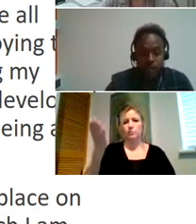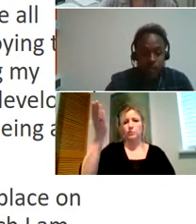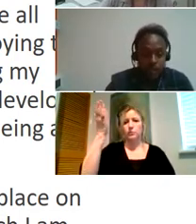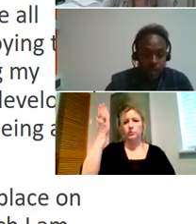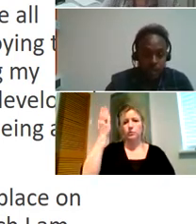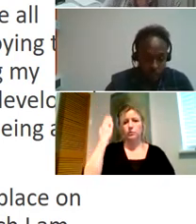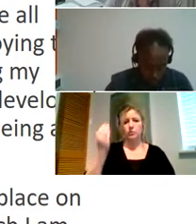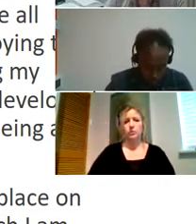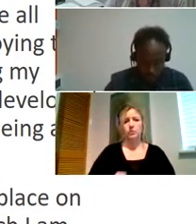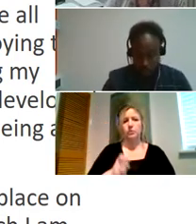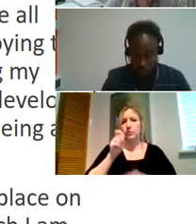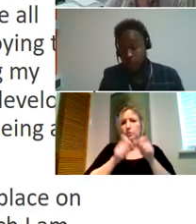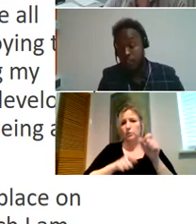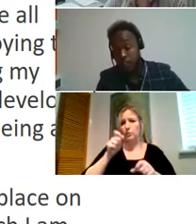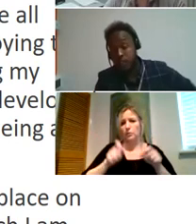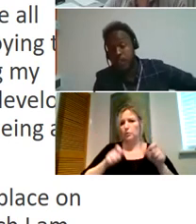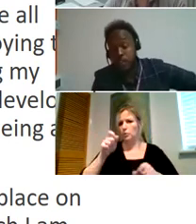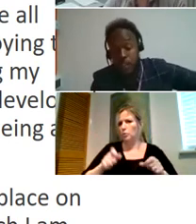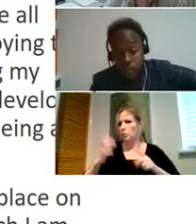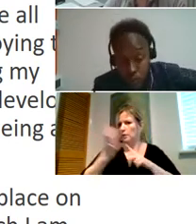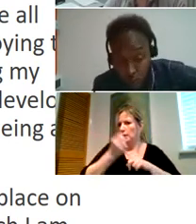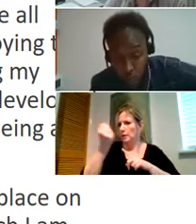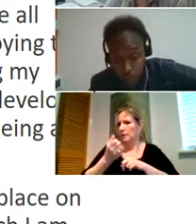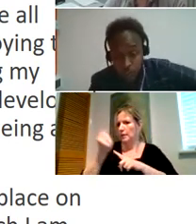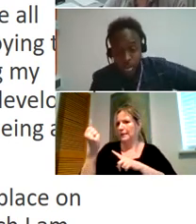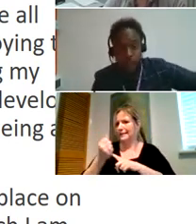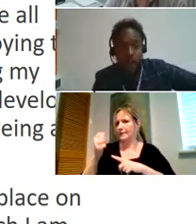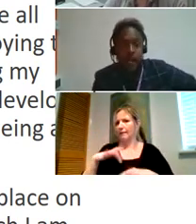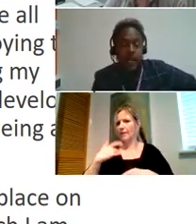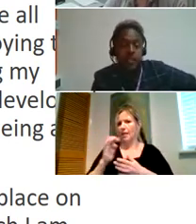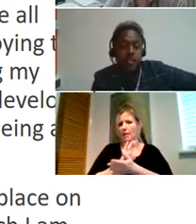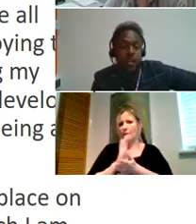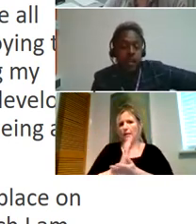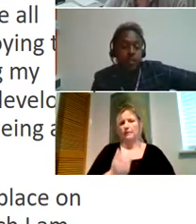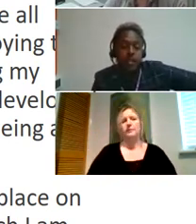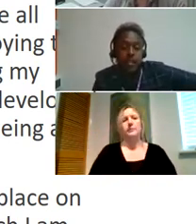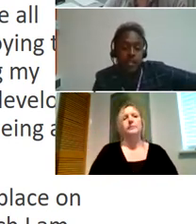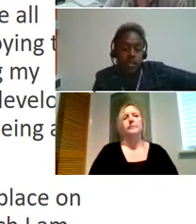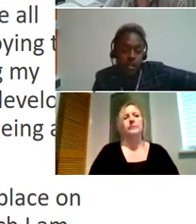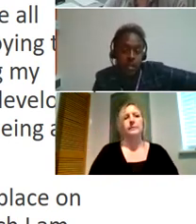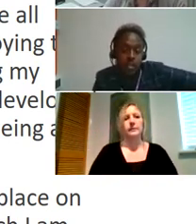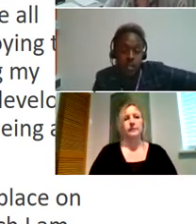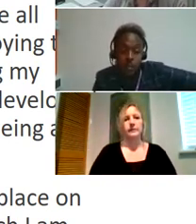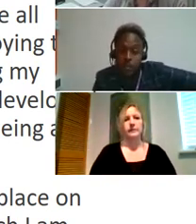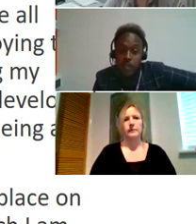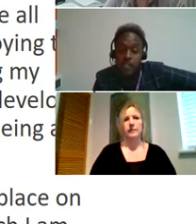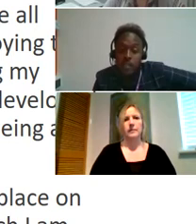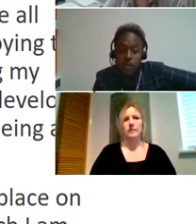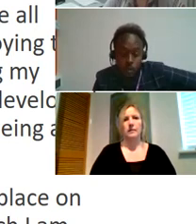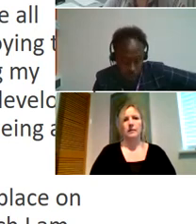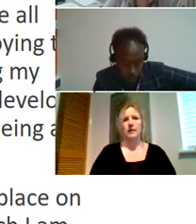high level of a satisfactory score. And these are some